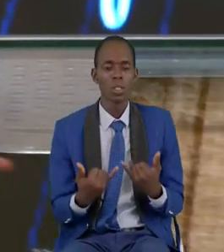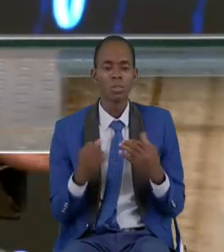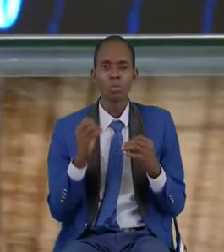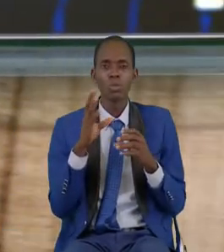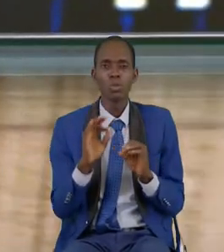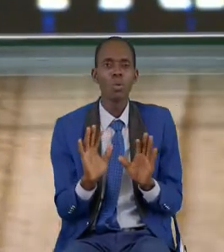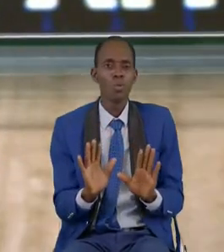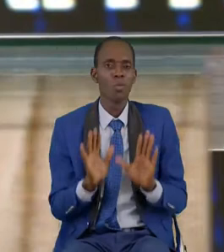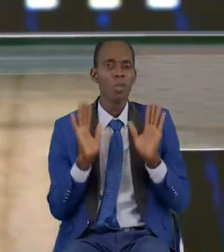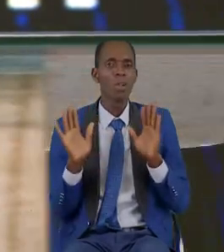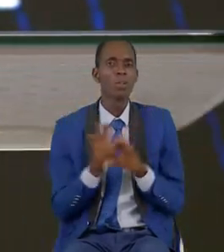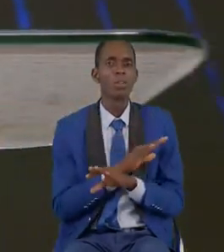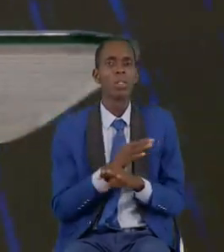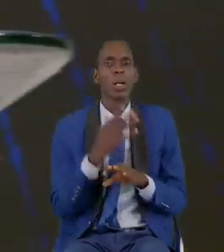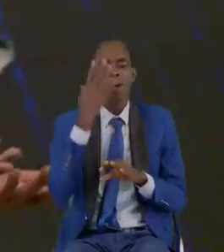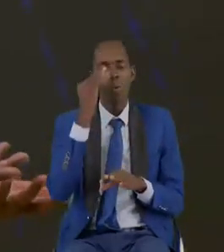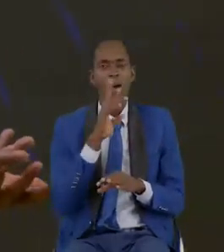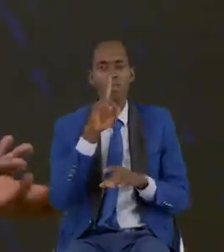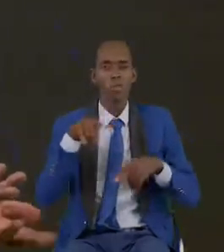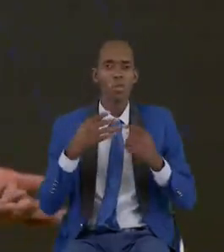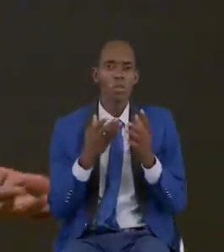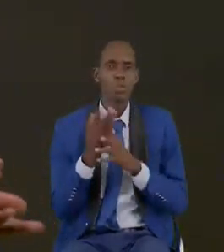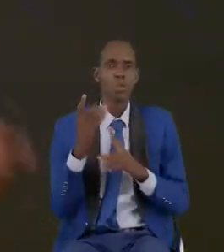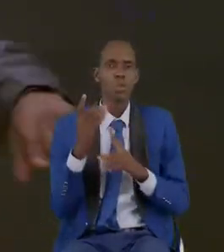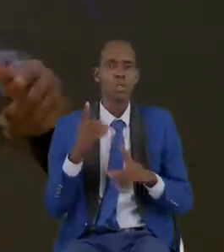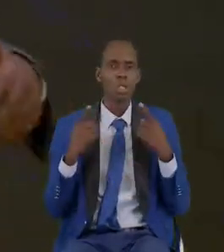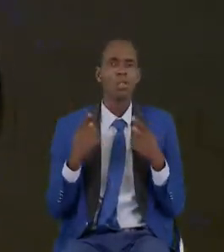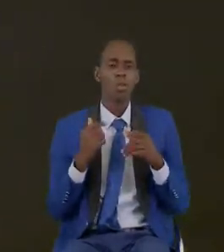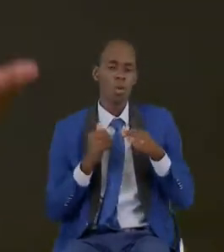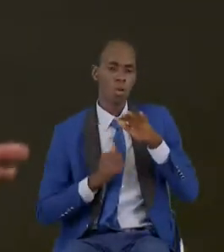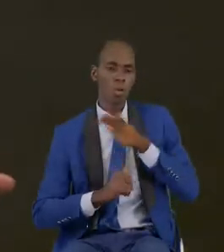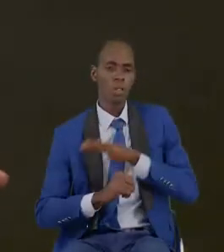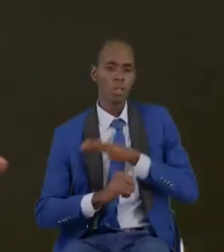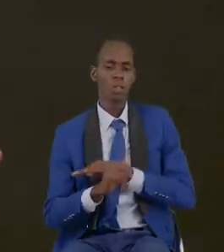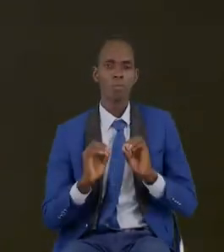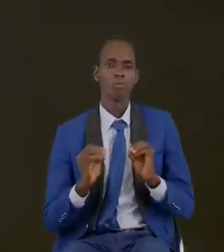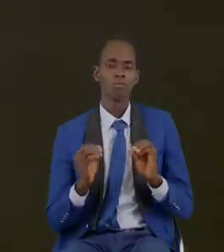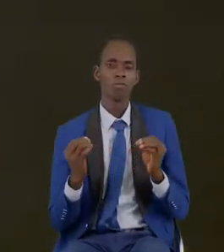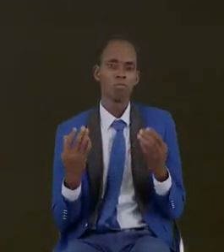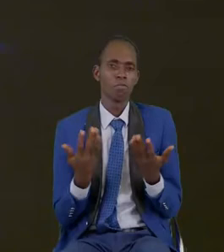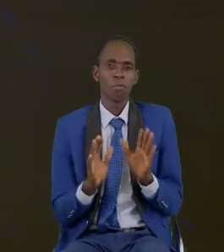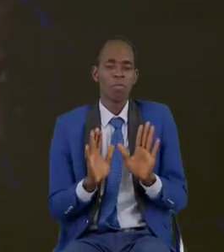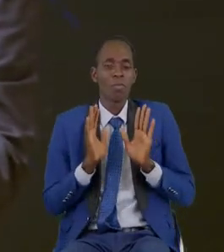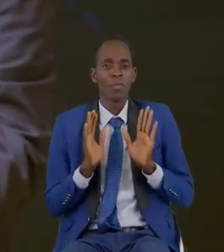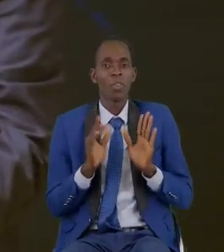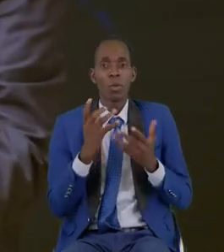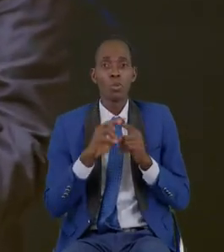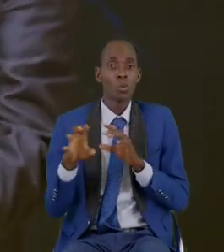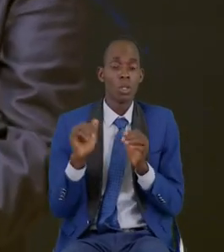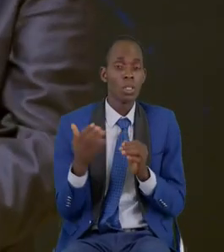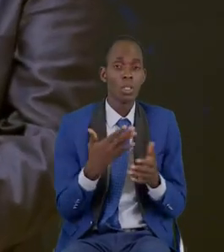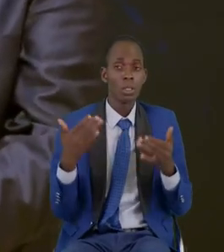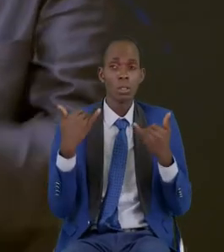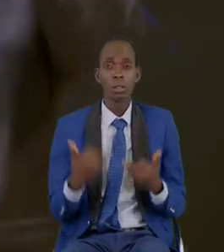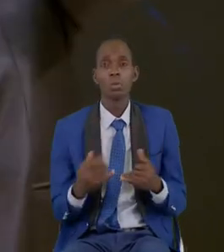why are you going through life now under fear? If you want to do anything now, you look here, you look there.